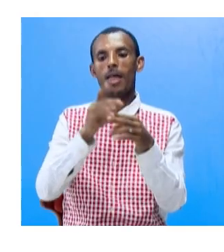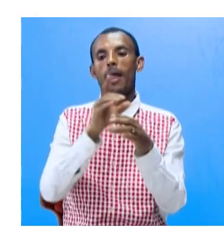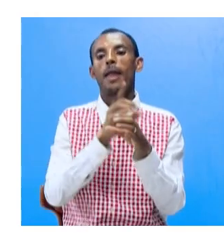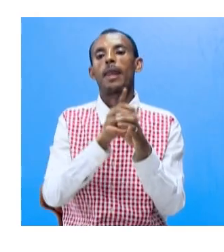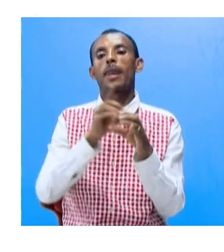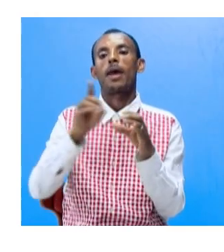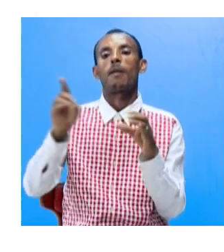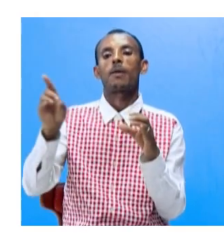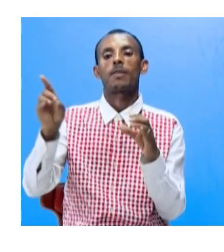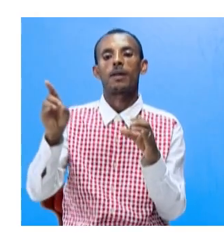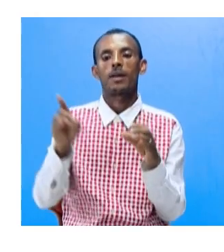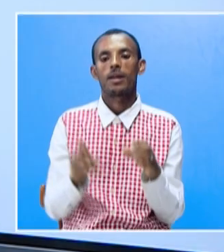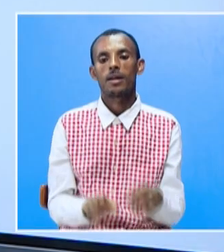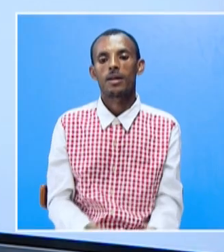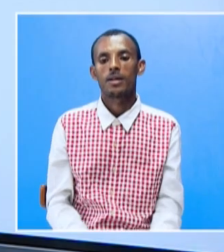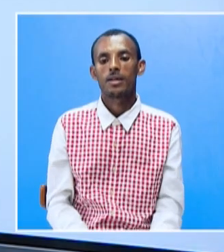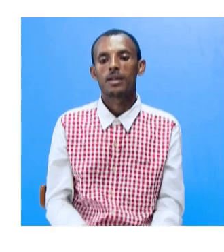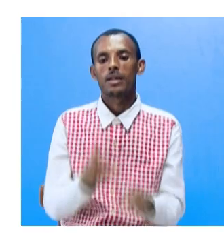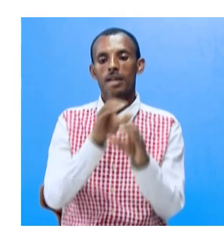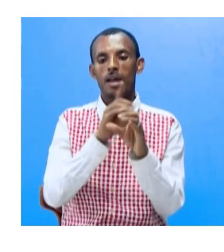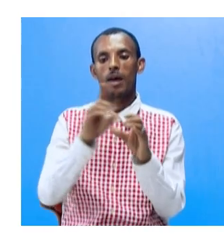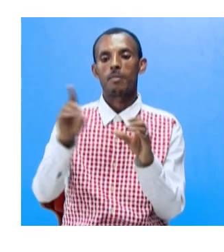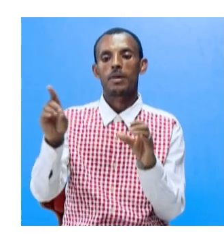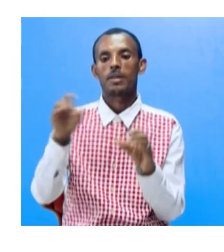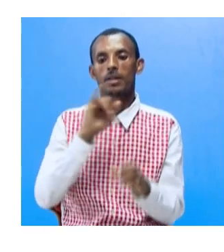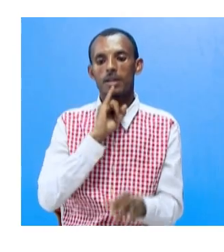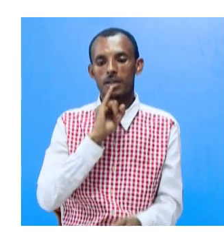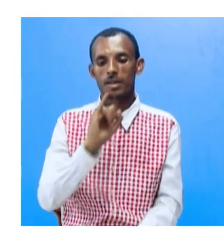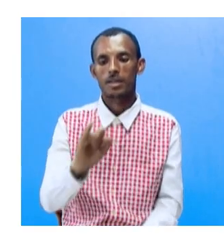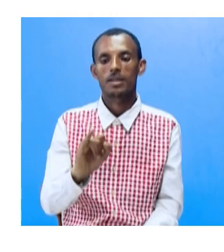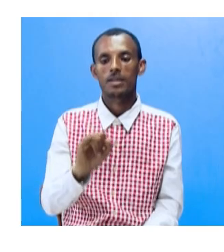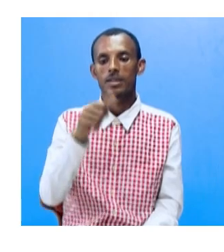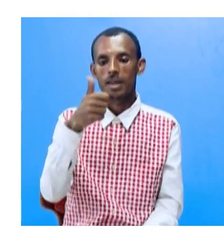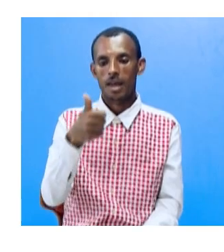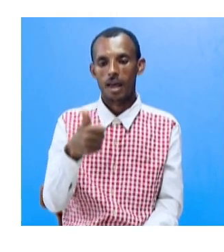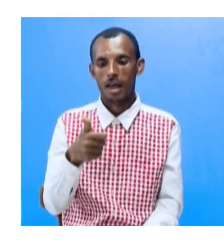diameter. So diameter is it is a chord